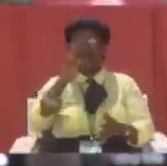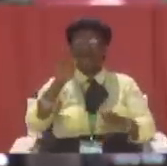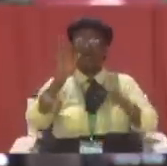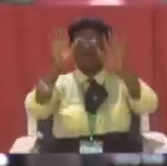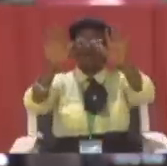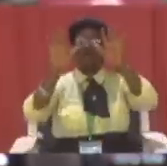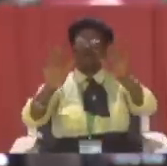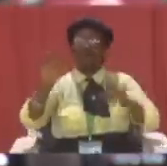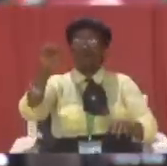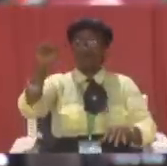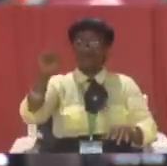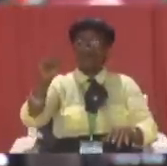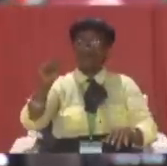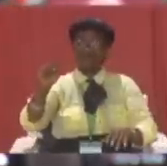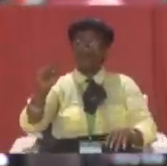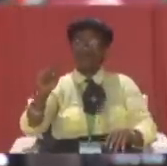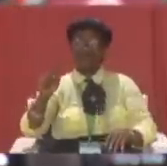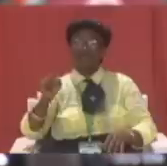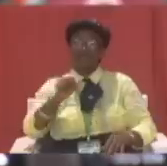Samson.